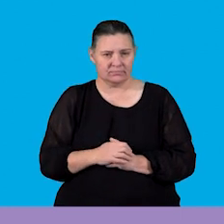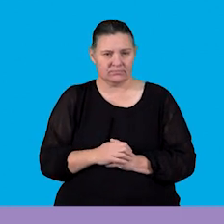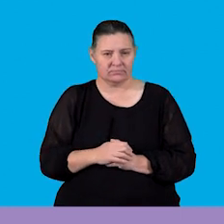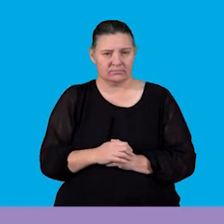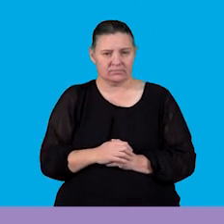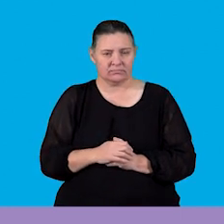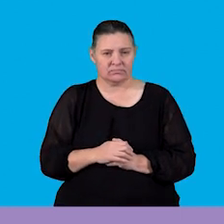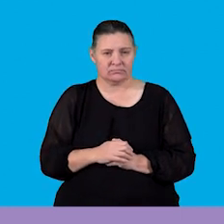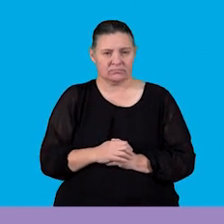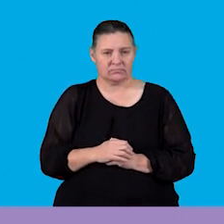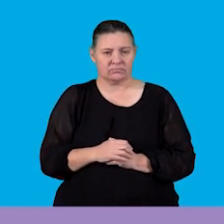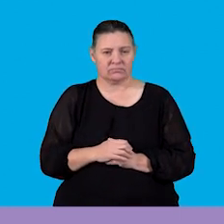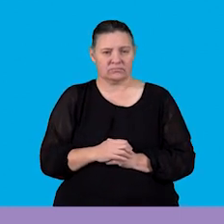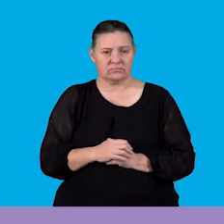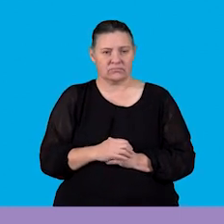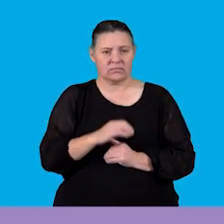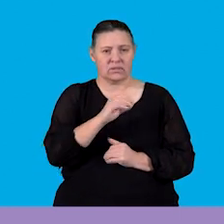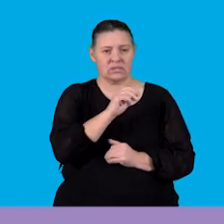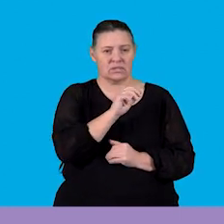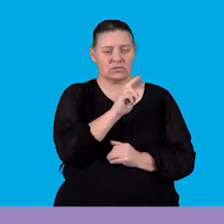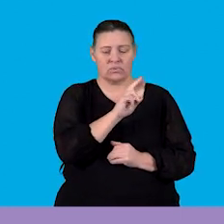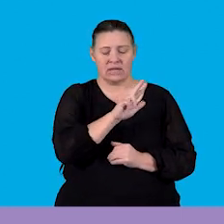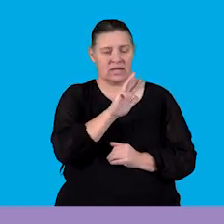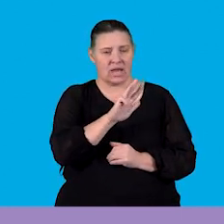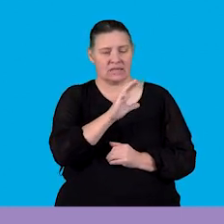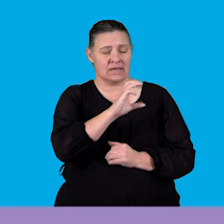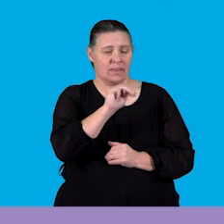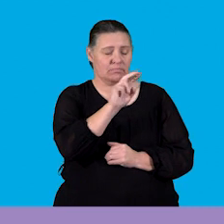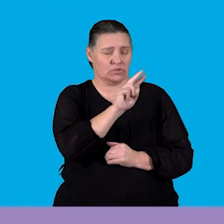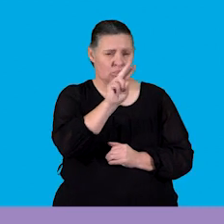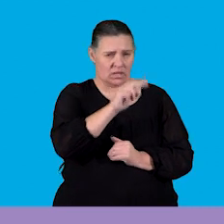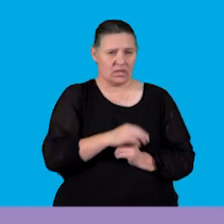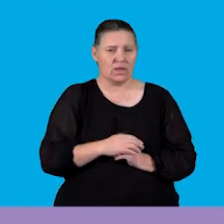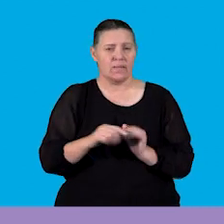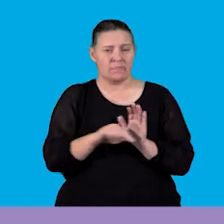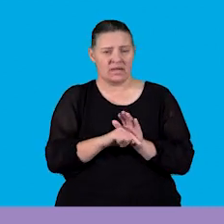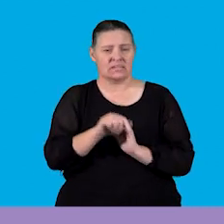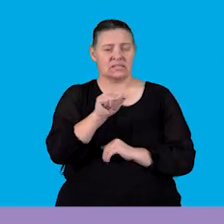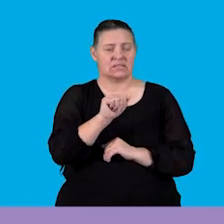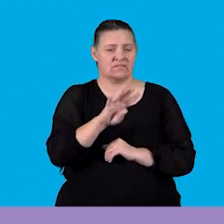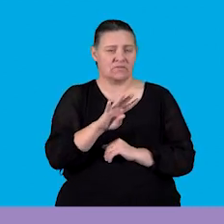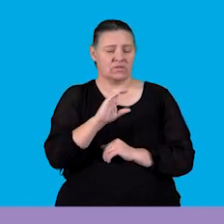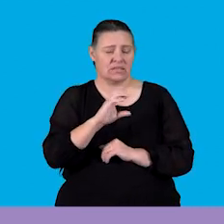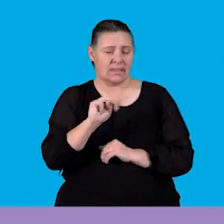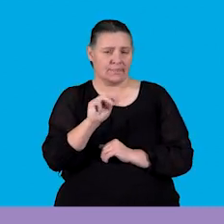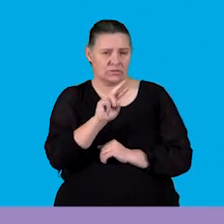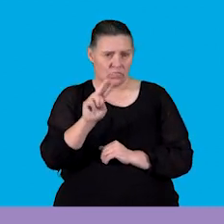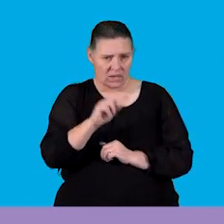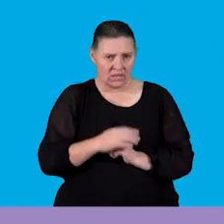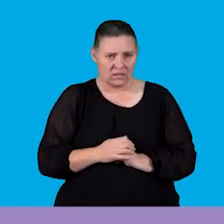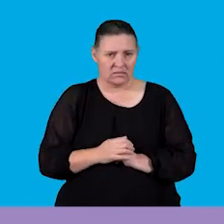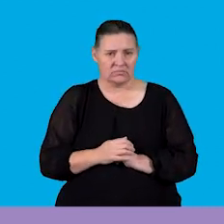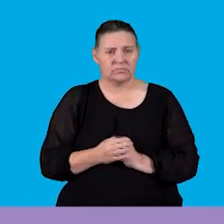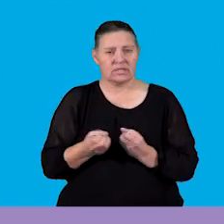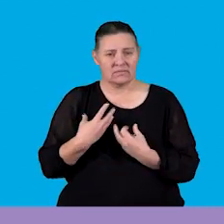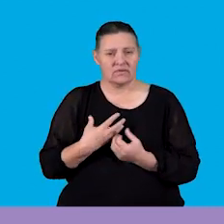64 centimeters. Sorry, that is 289 centimeters squared minus 64 centimeters squared, and